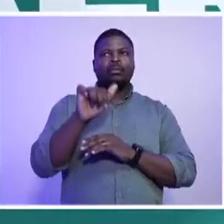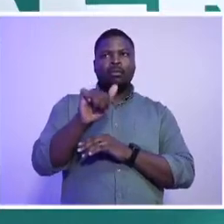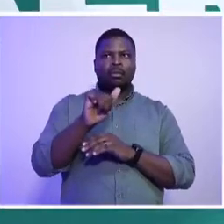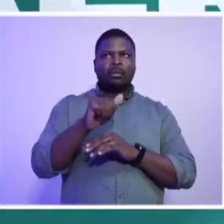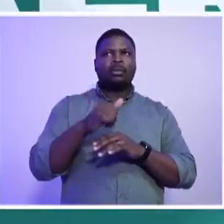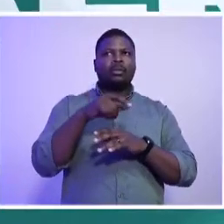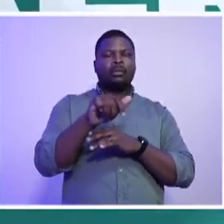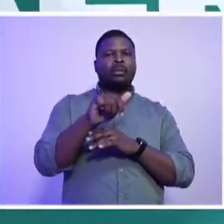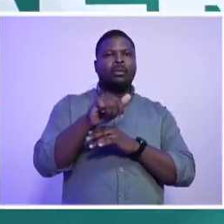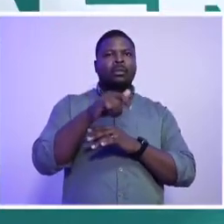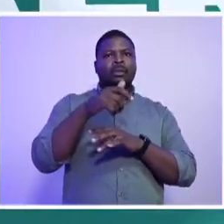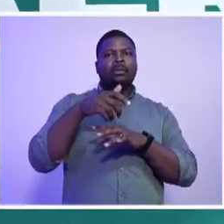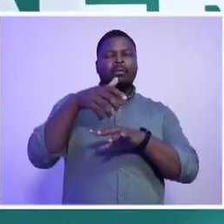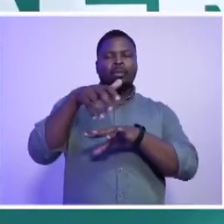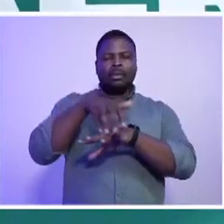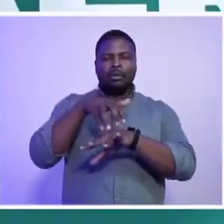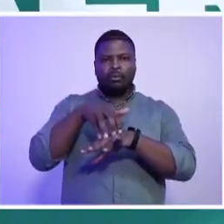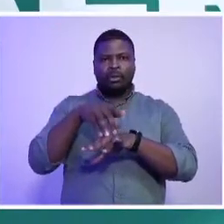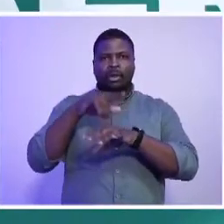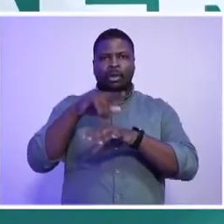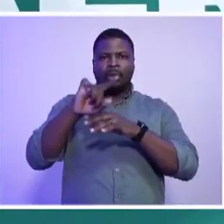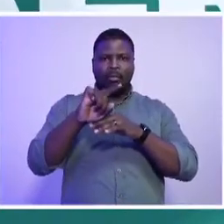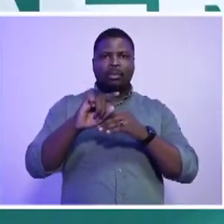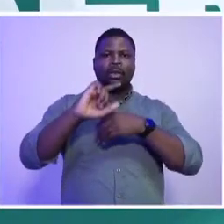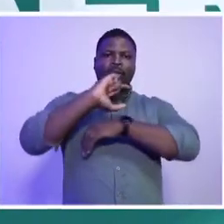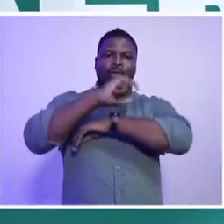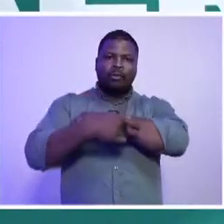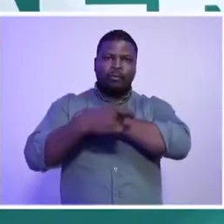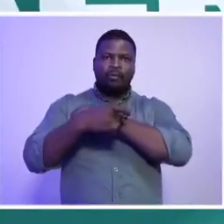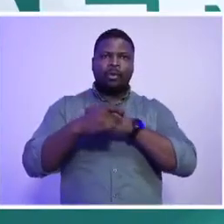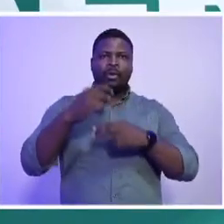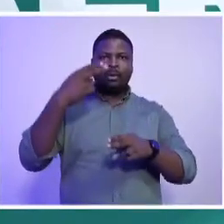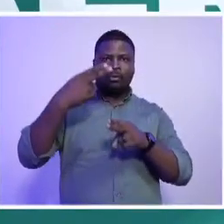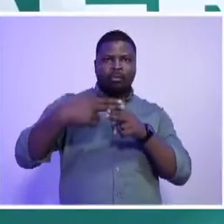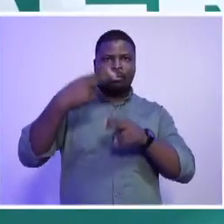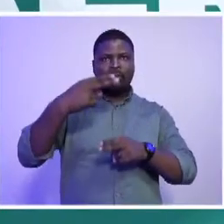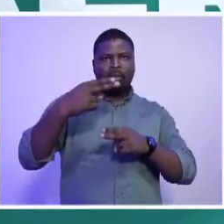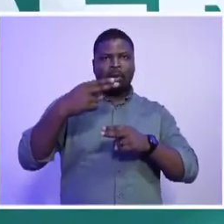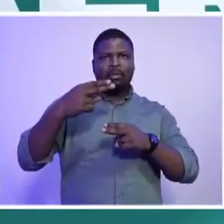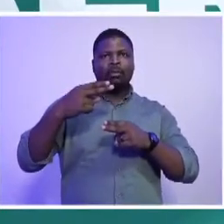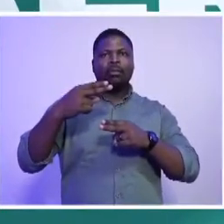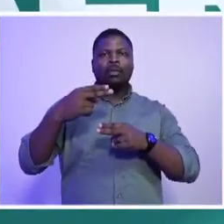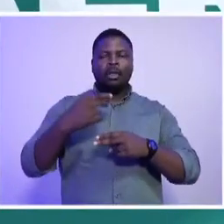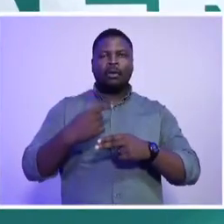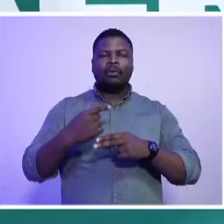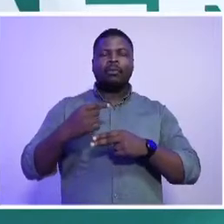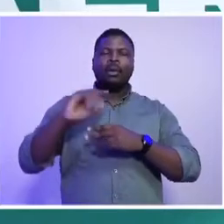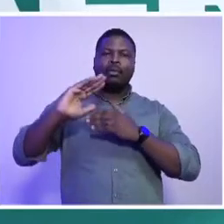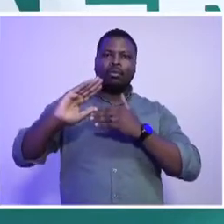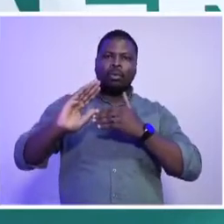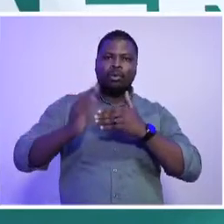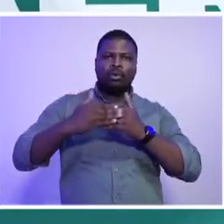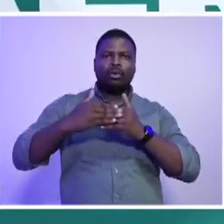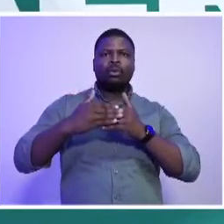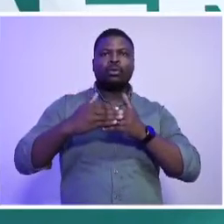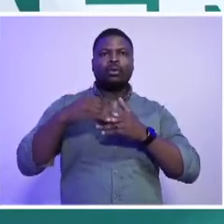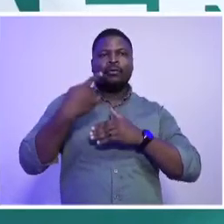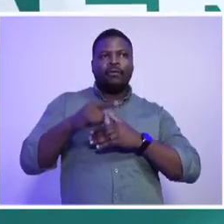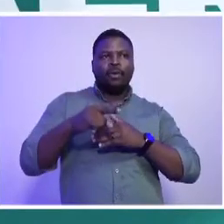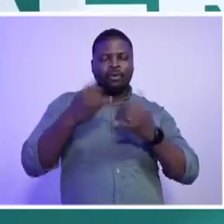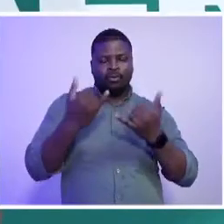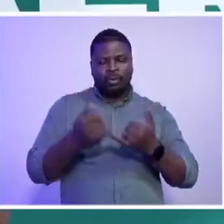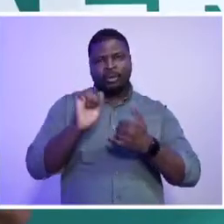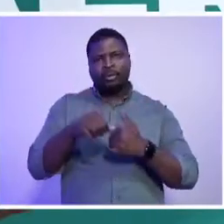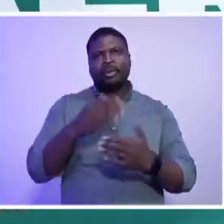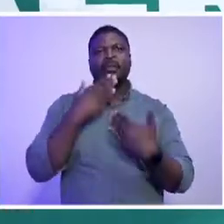Research Conference are now officially, formally closed for business. Thank